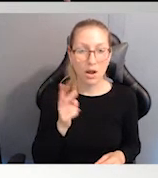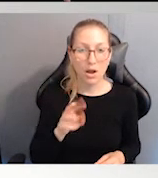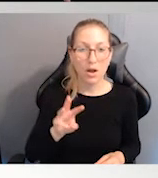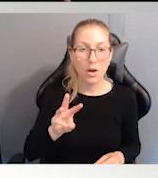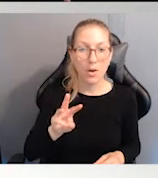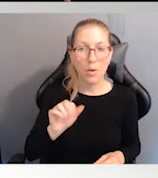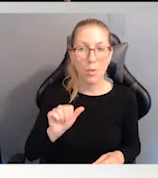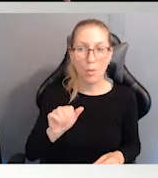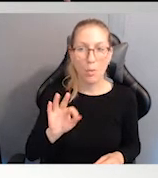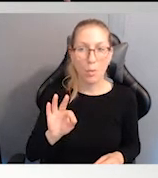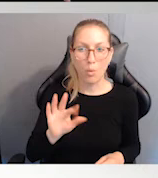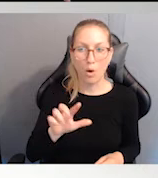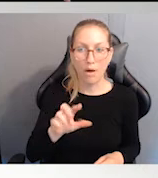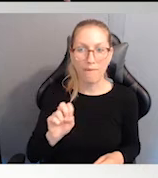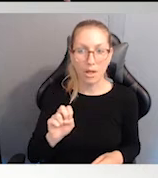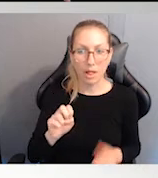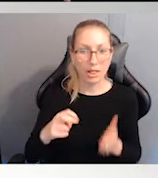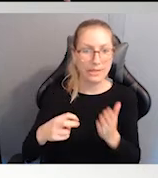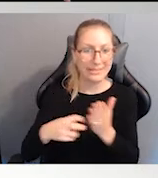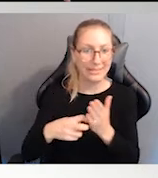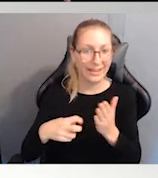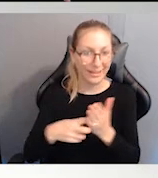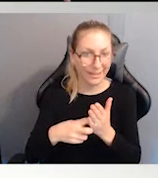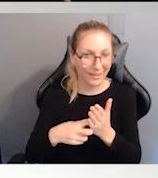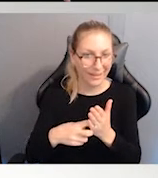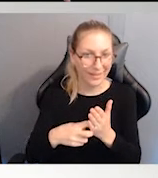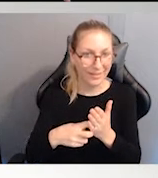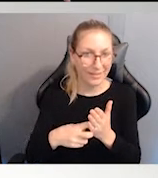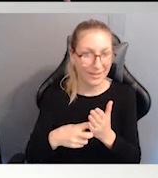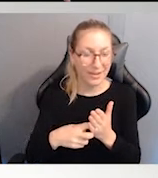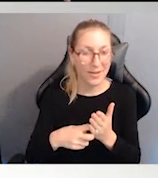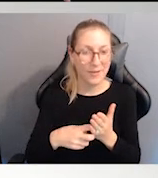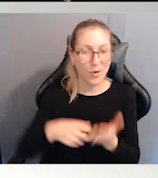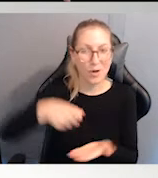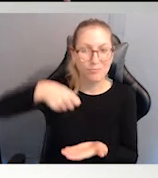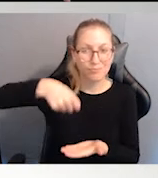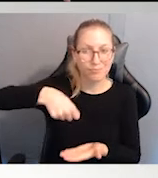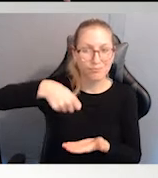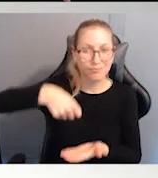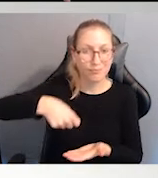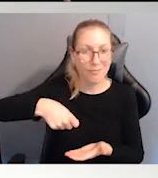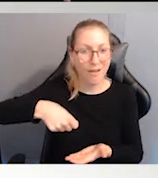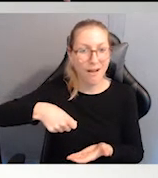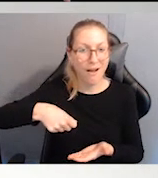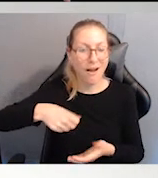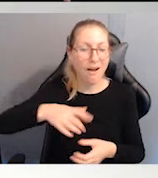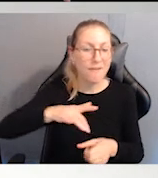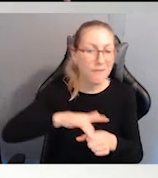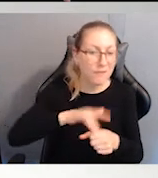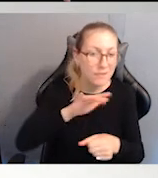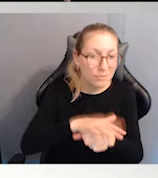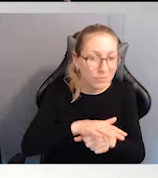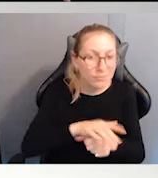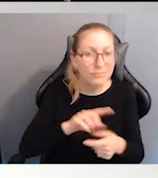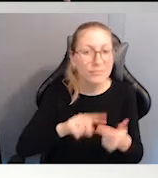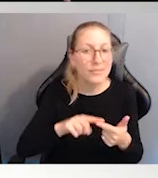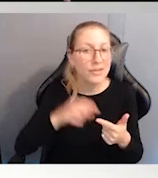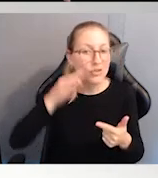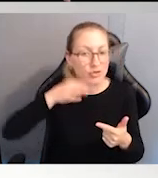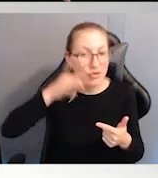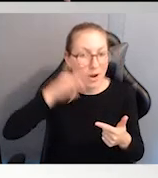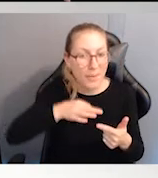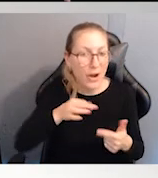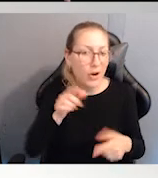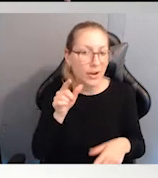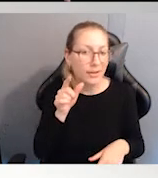waffle ticket for a basket of Coke, Subway, gift card, and we